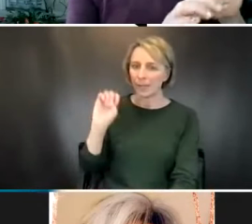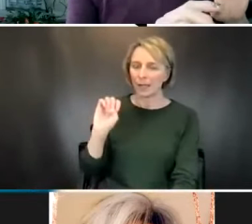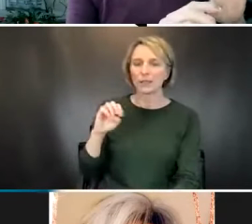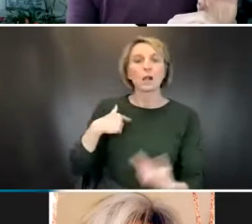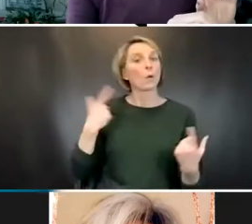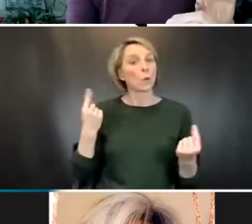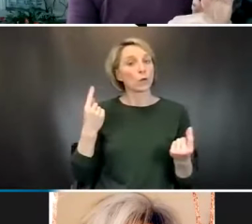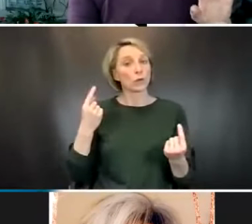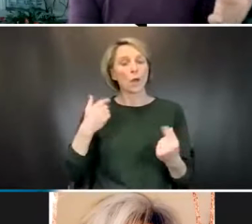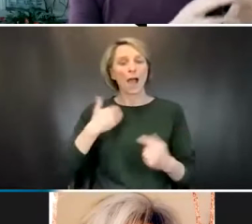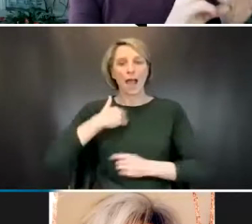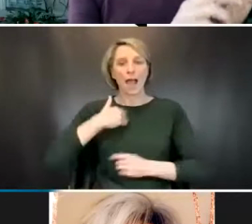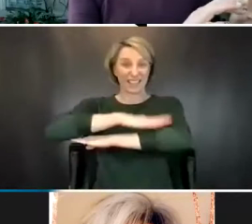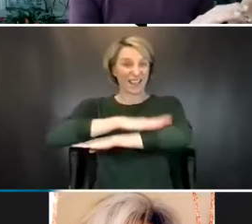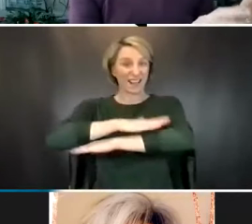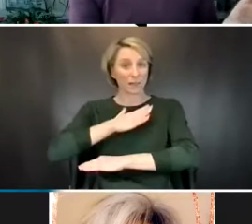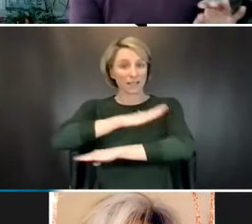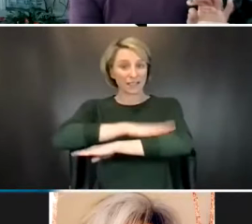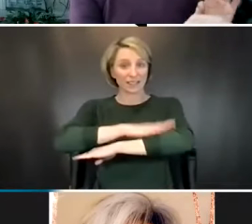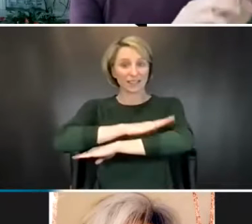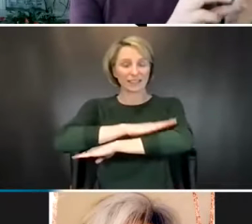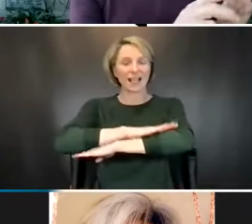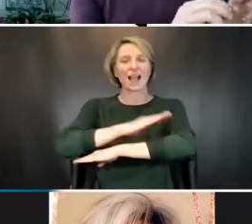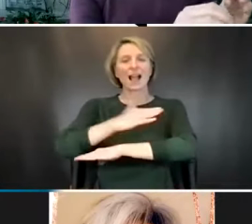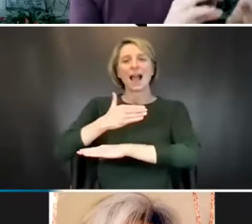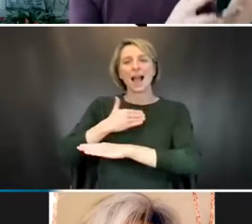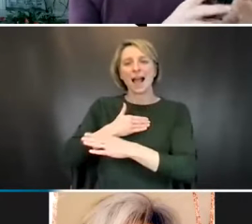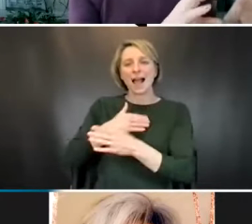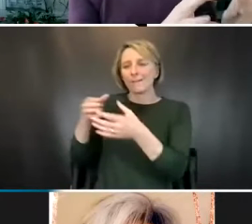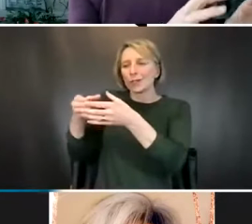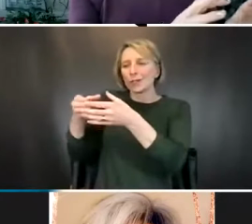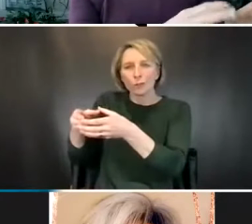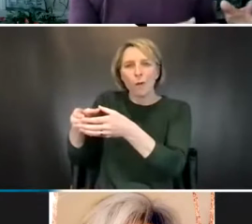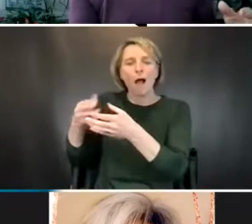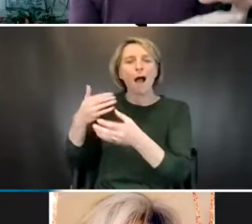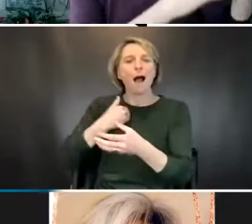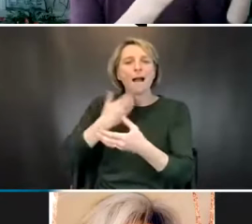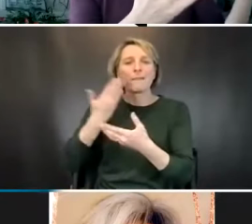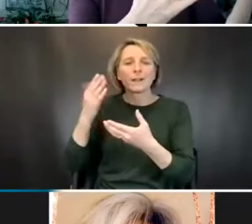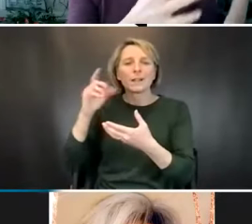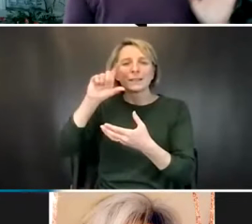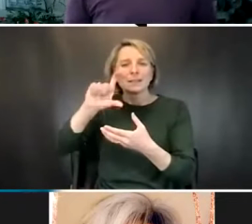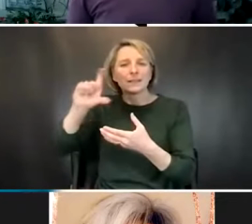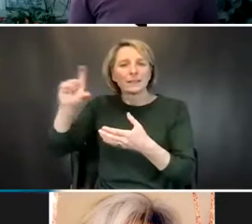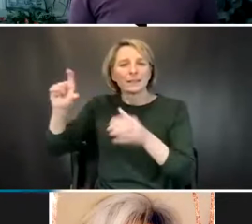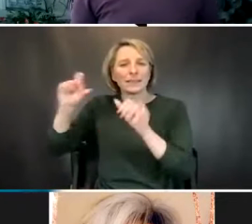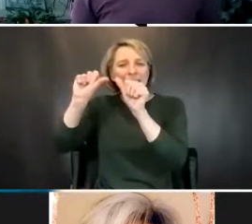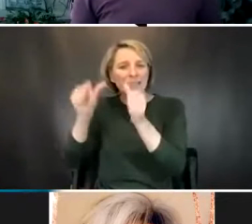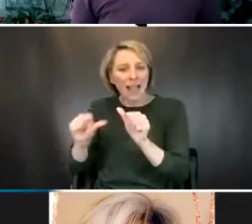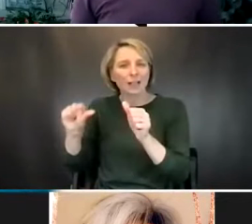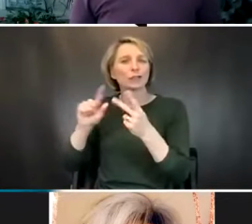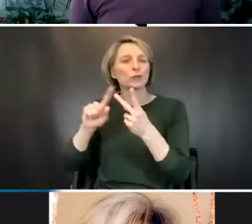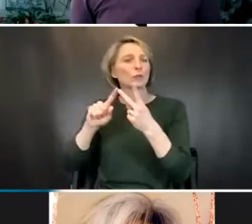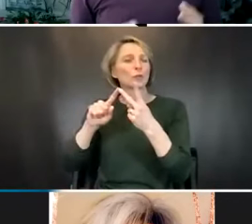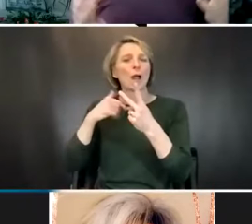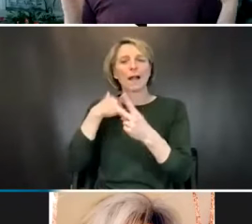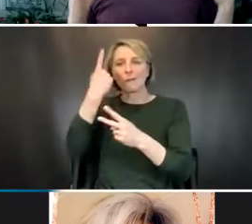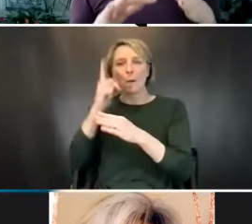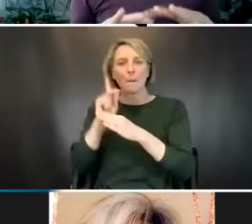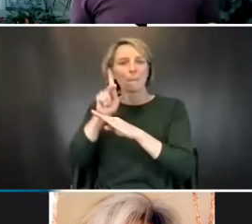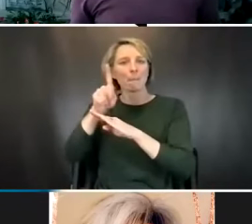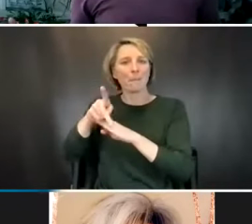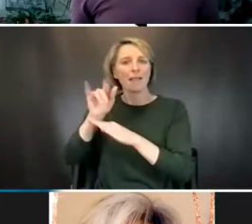nice little vignette of figurines and things that I like and a plant that makes me feel really calm.